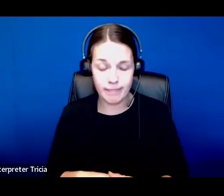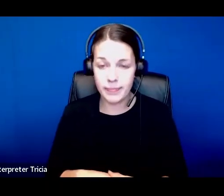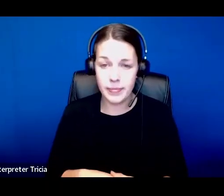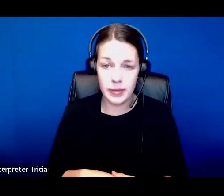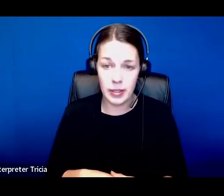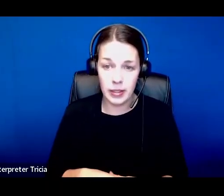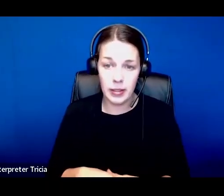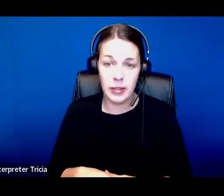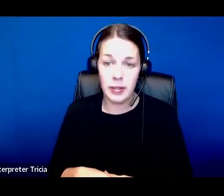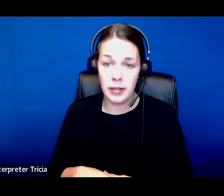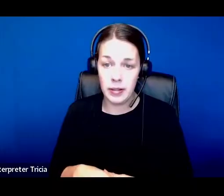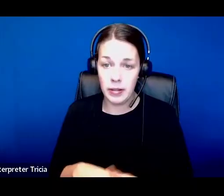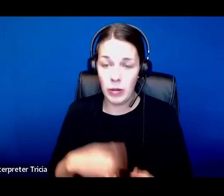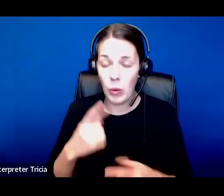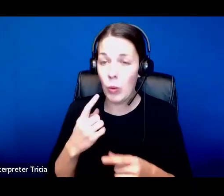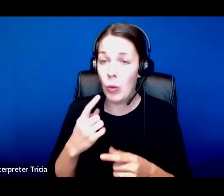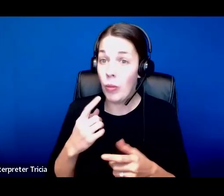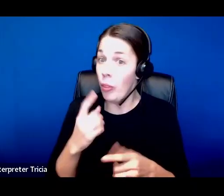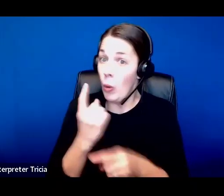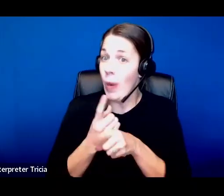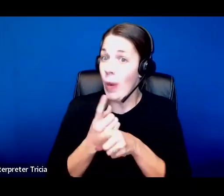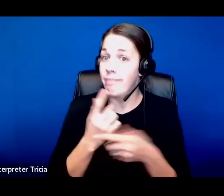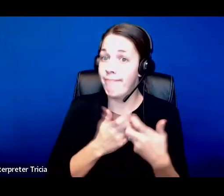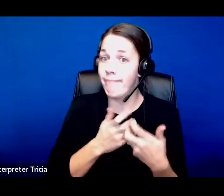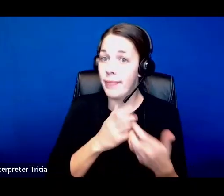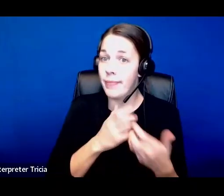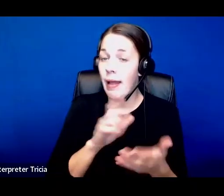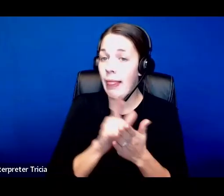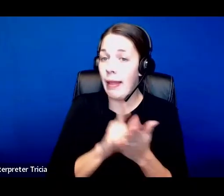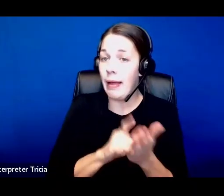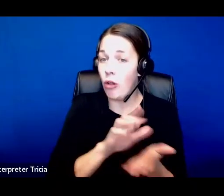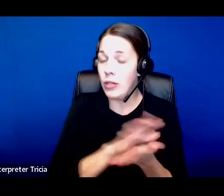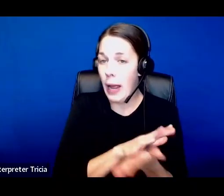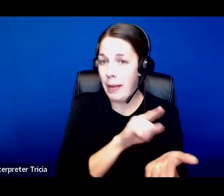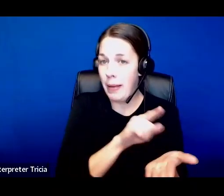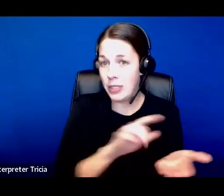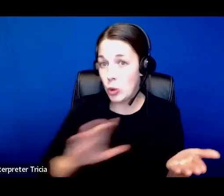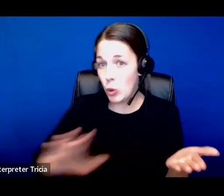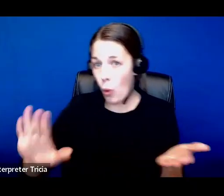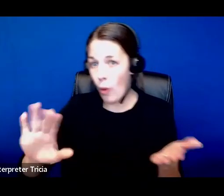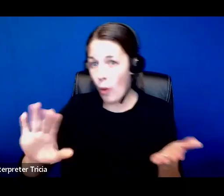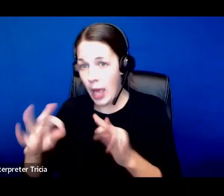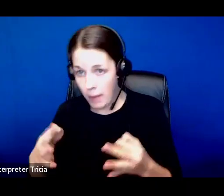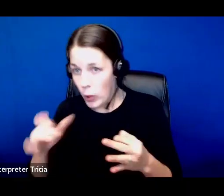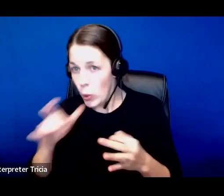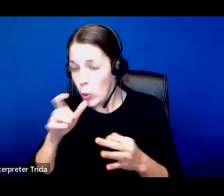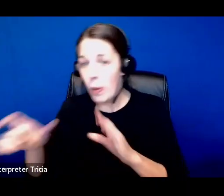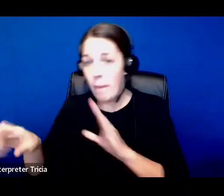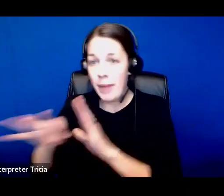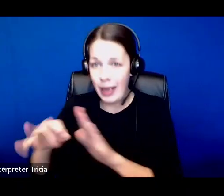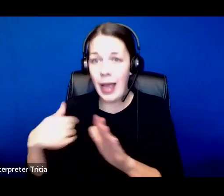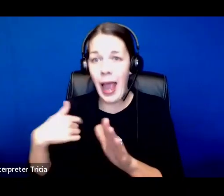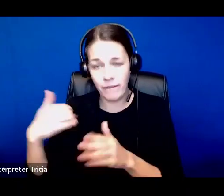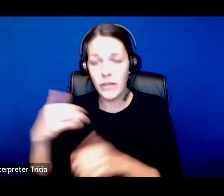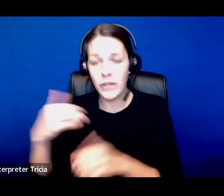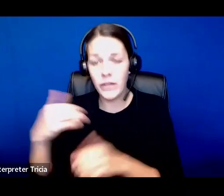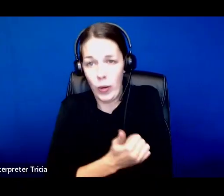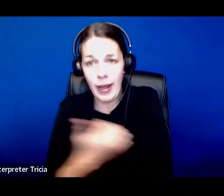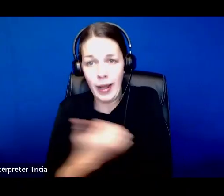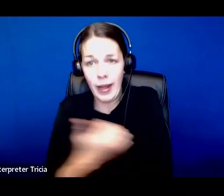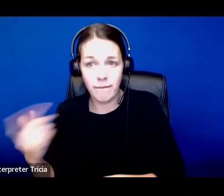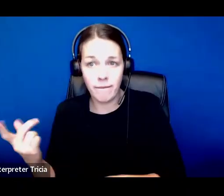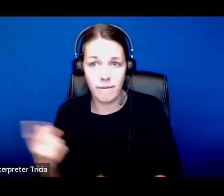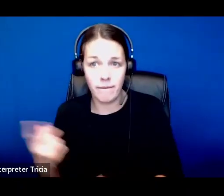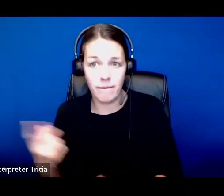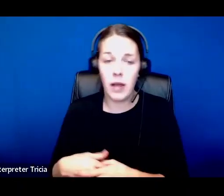put it in the right legal document, it gives the authority to your people to make sure that they can do what you want. Let's go to the next slide.